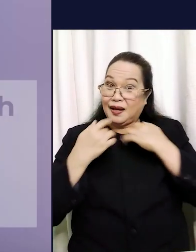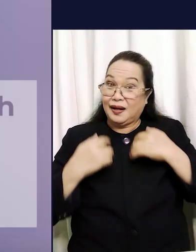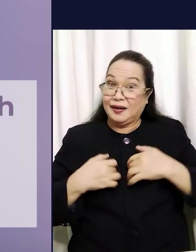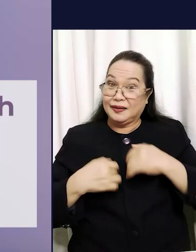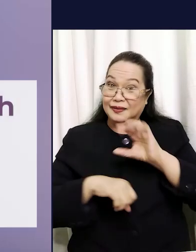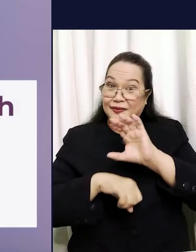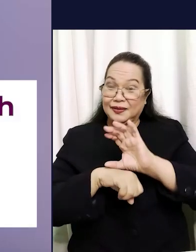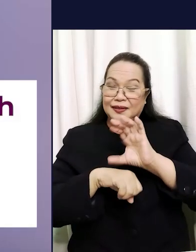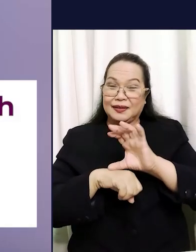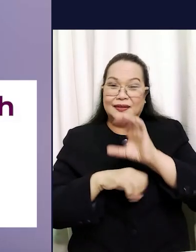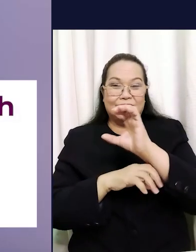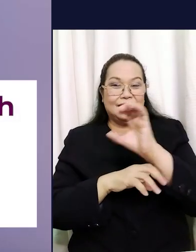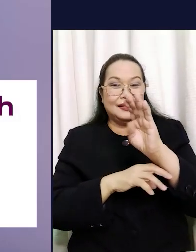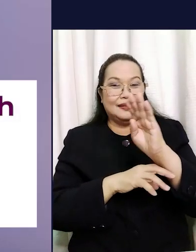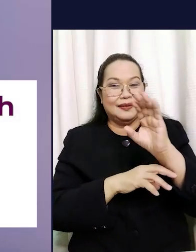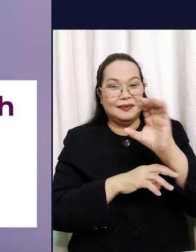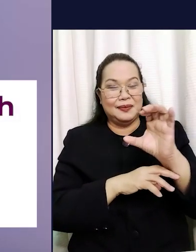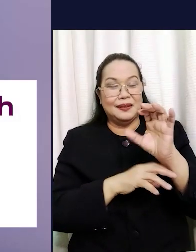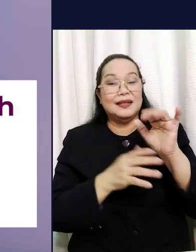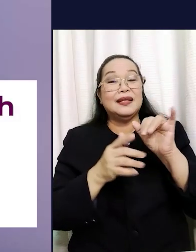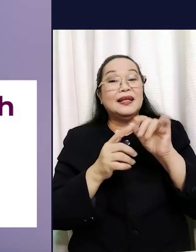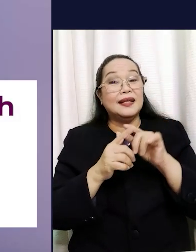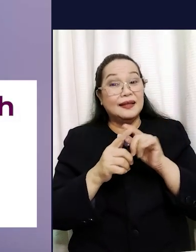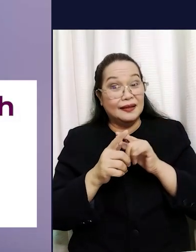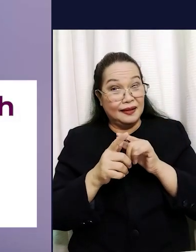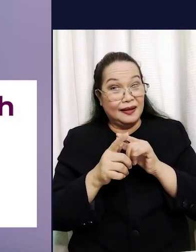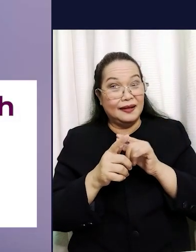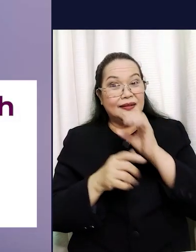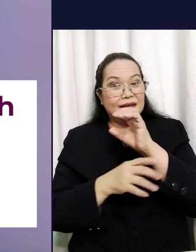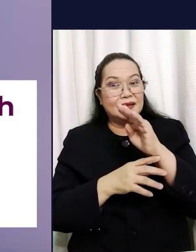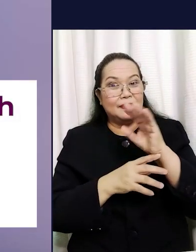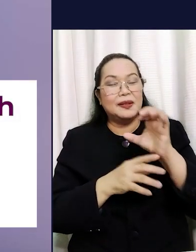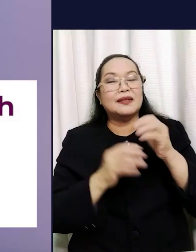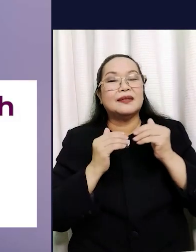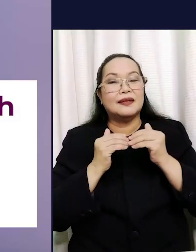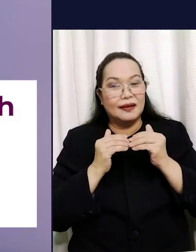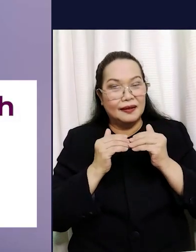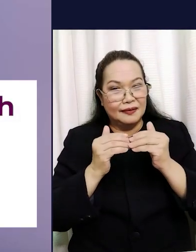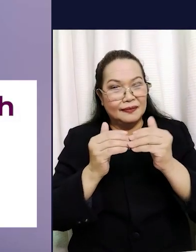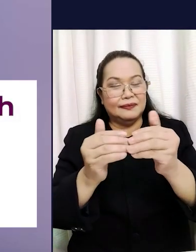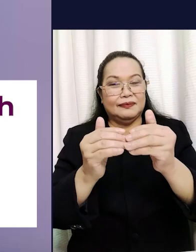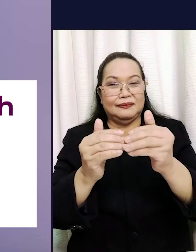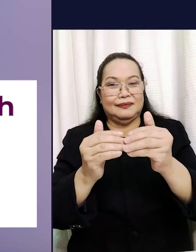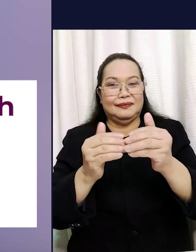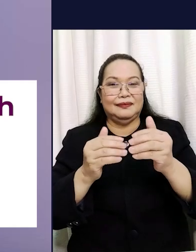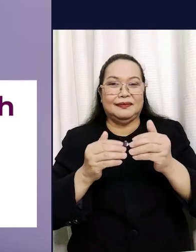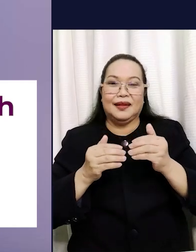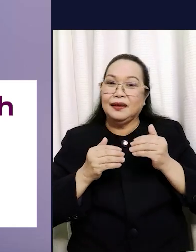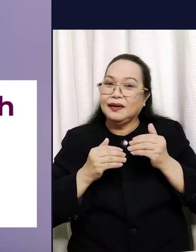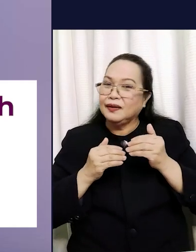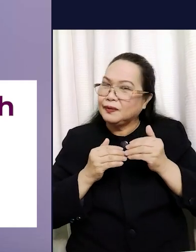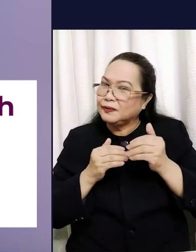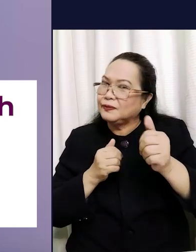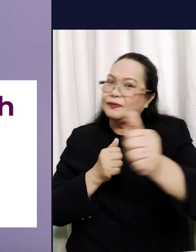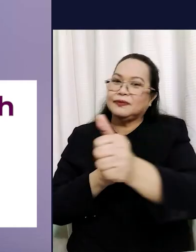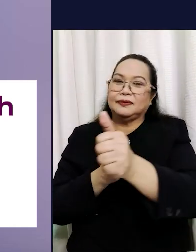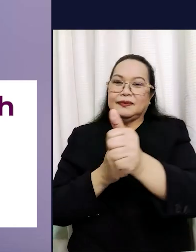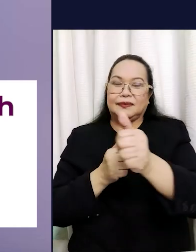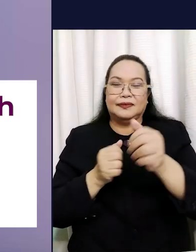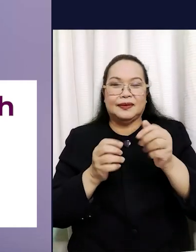aabante. It experiences victory, and it transforms the